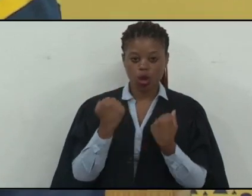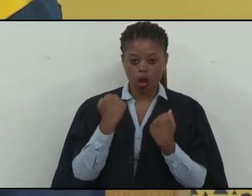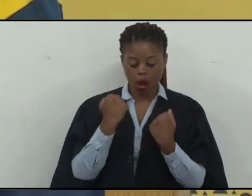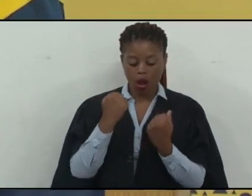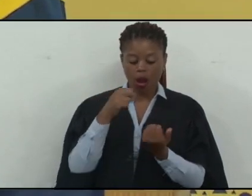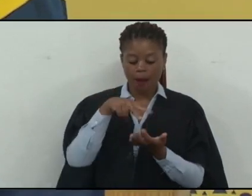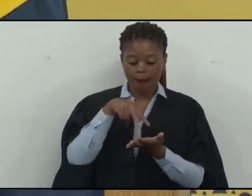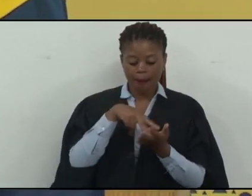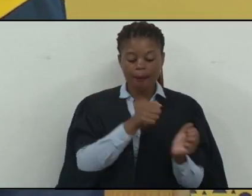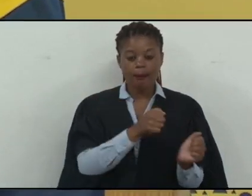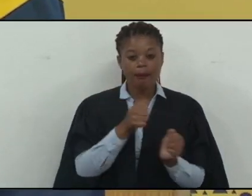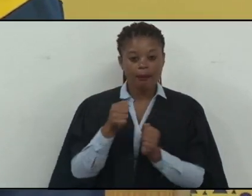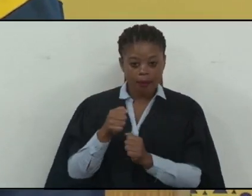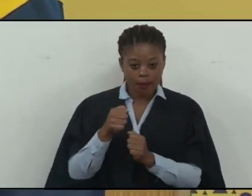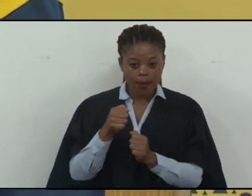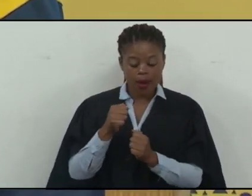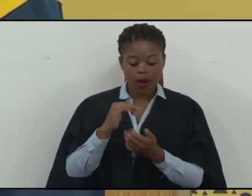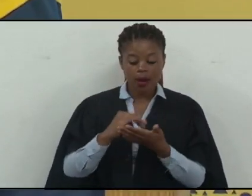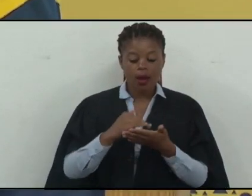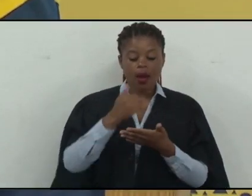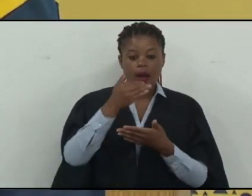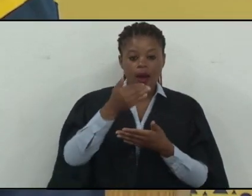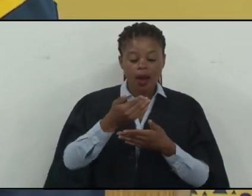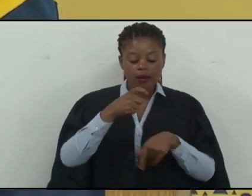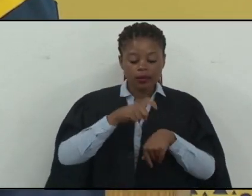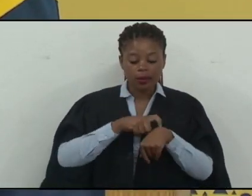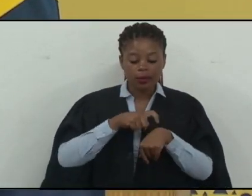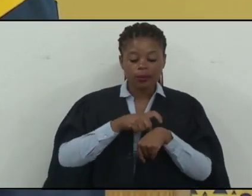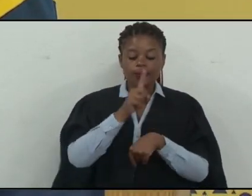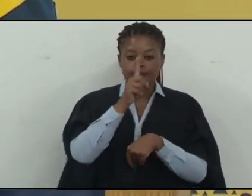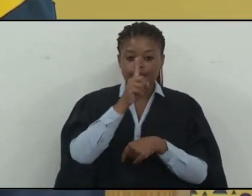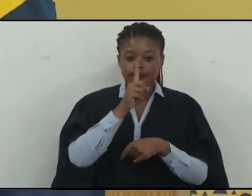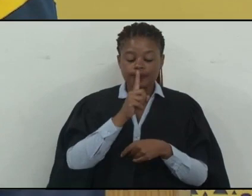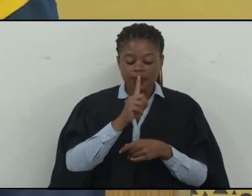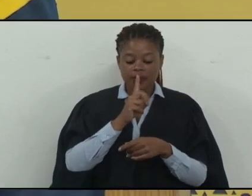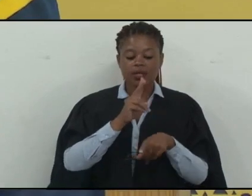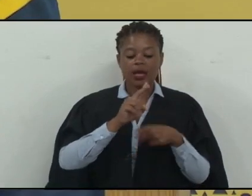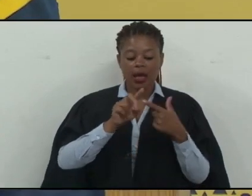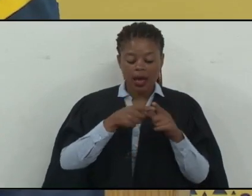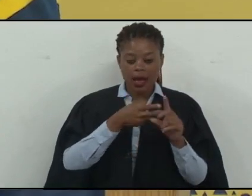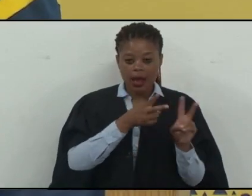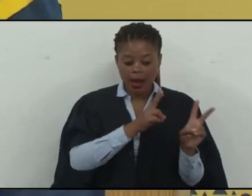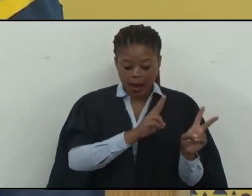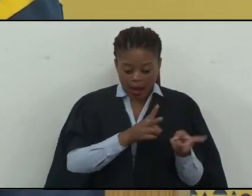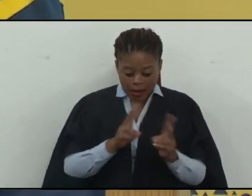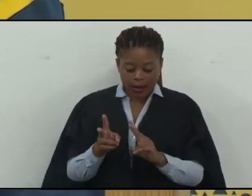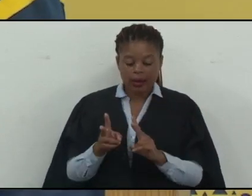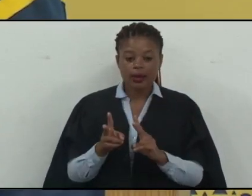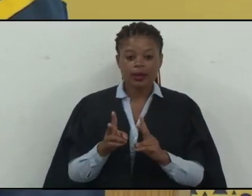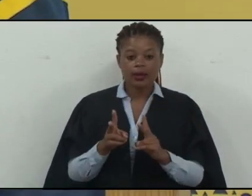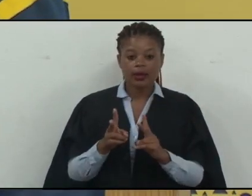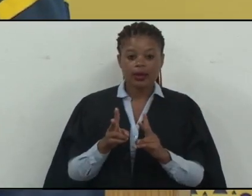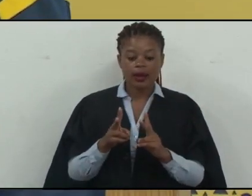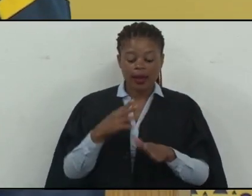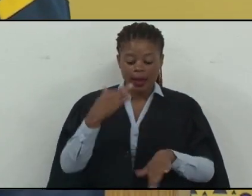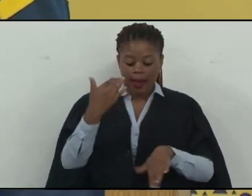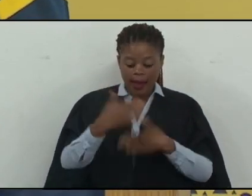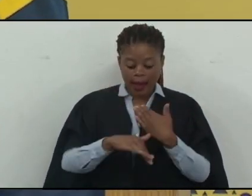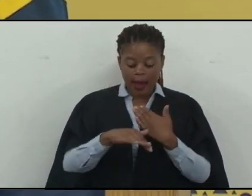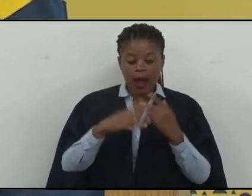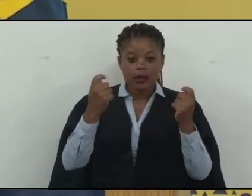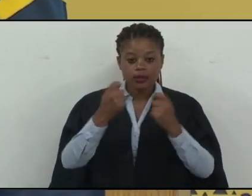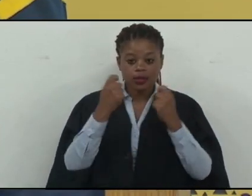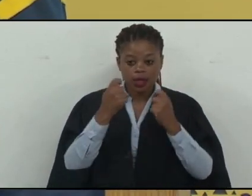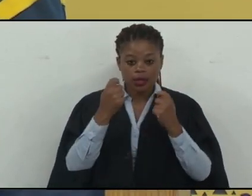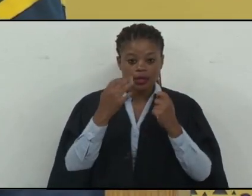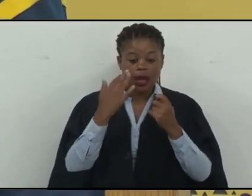remain standing until after the moment of silence and again at the end of the ceremony after